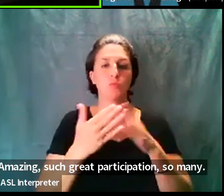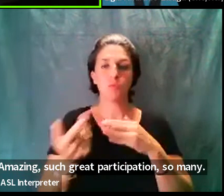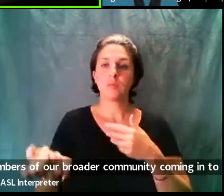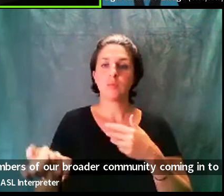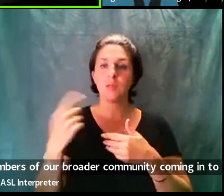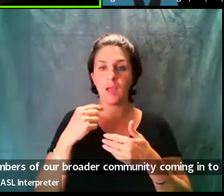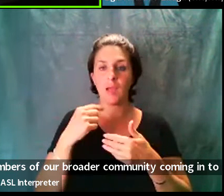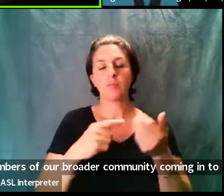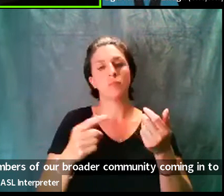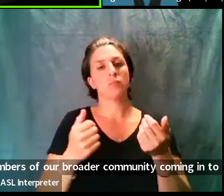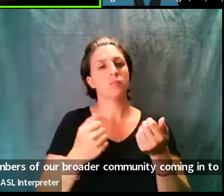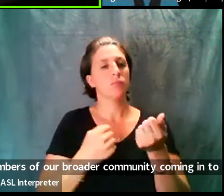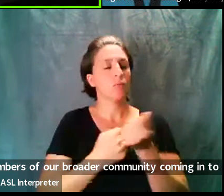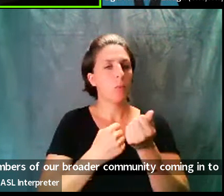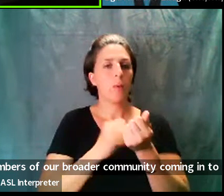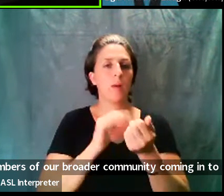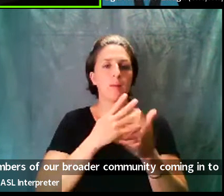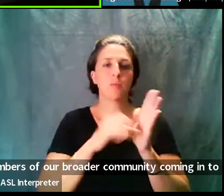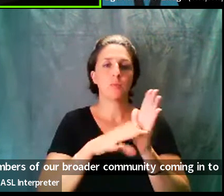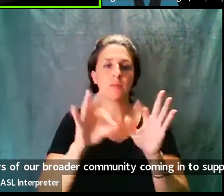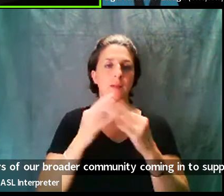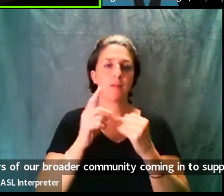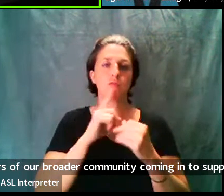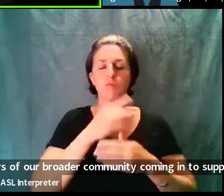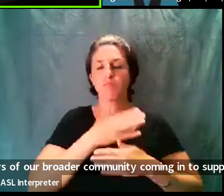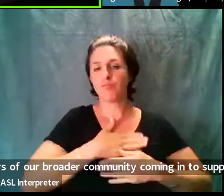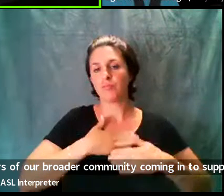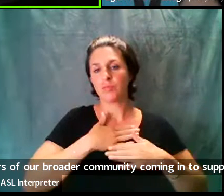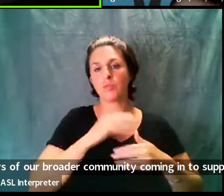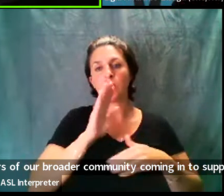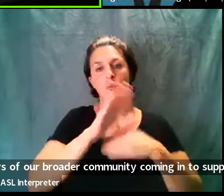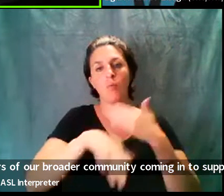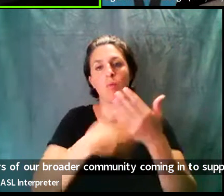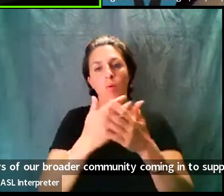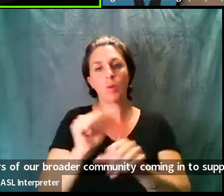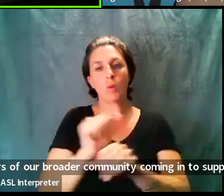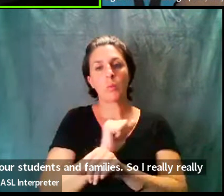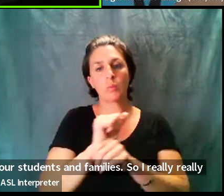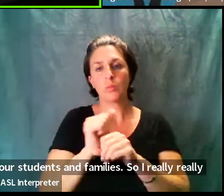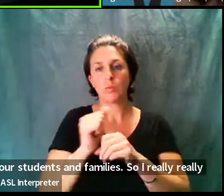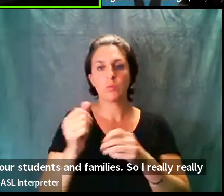and families. So I really, really appreciate all the work that went into that event.